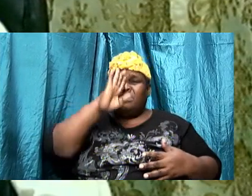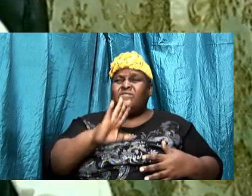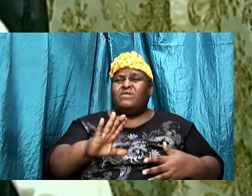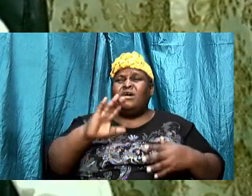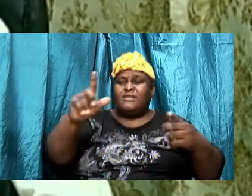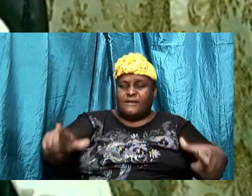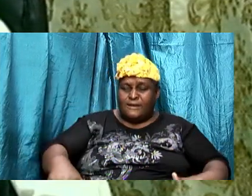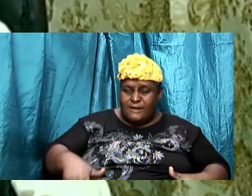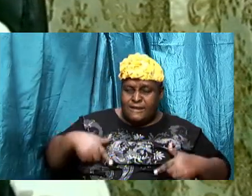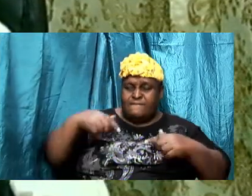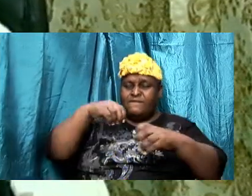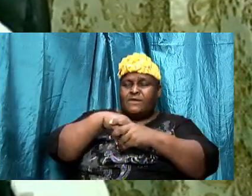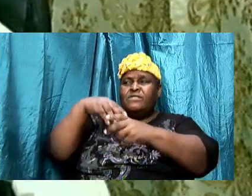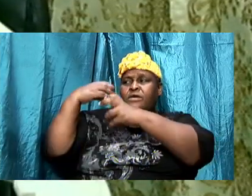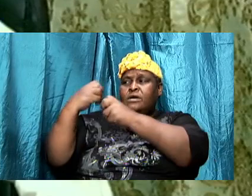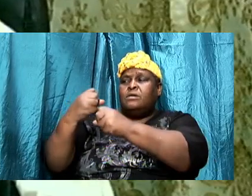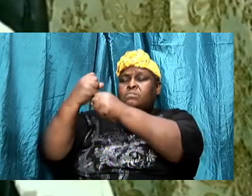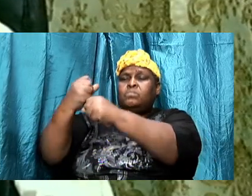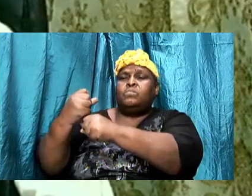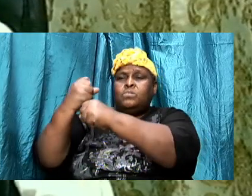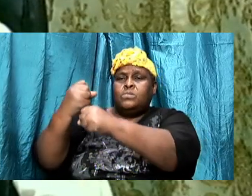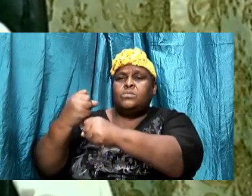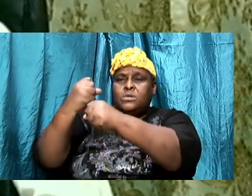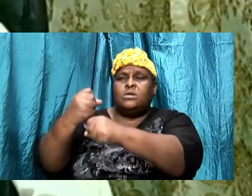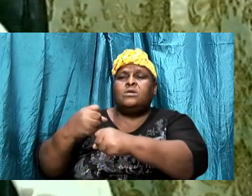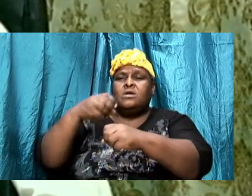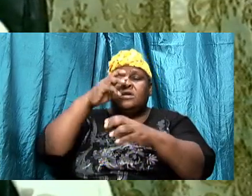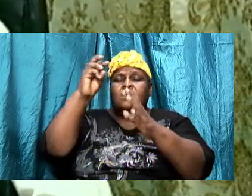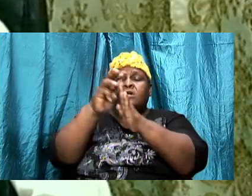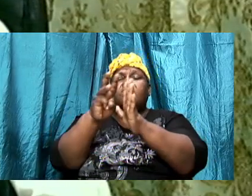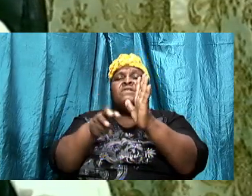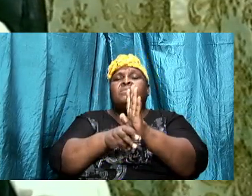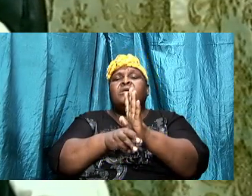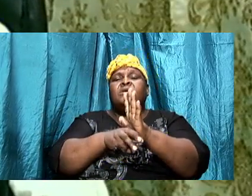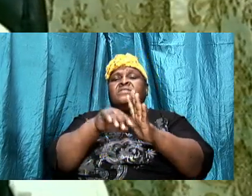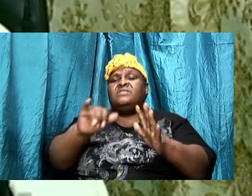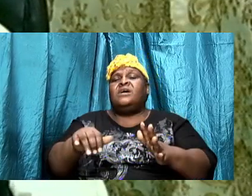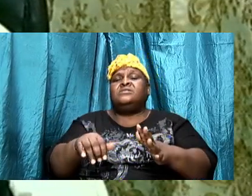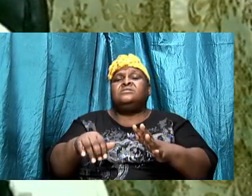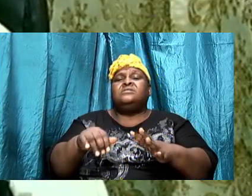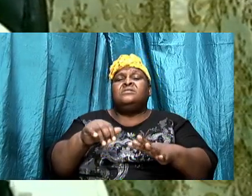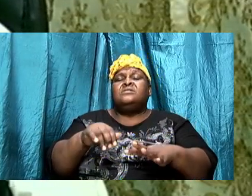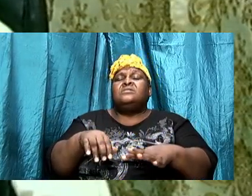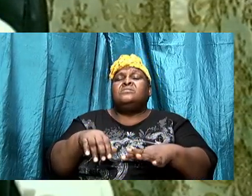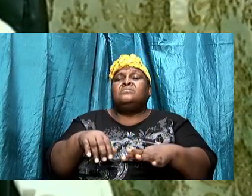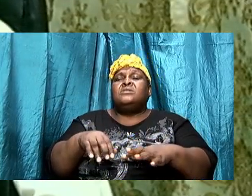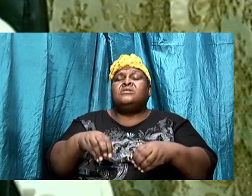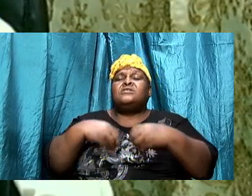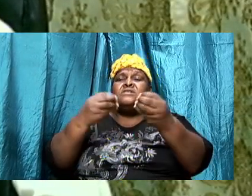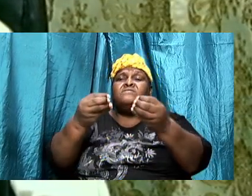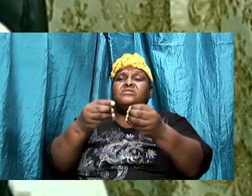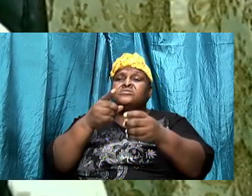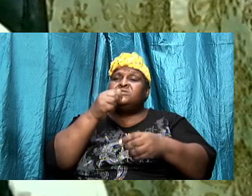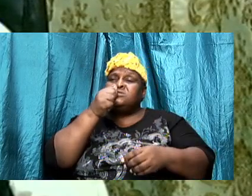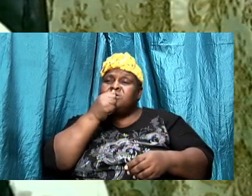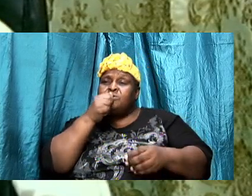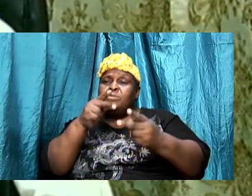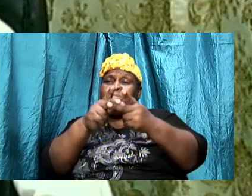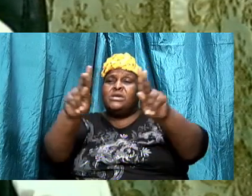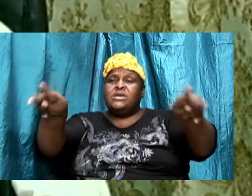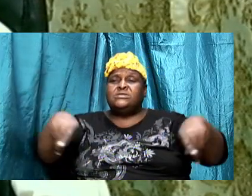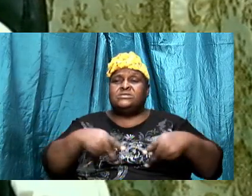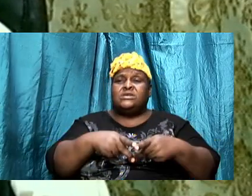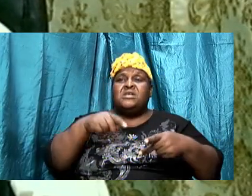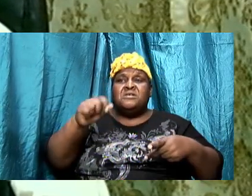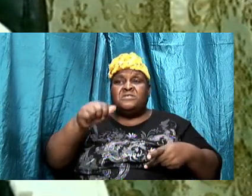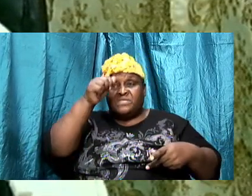there. And that's what gave it its sacredness. And this man reached out to touch it, unlawfully